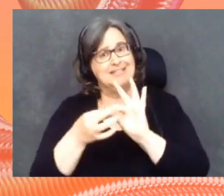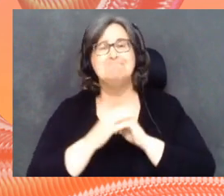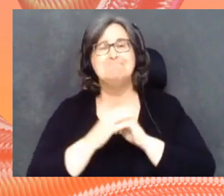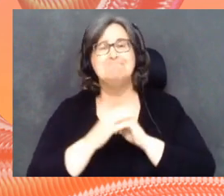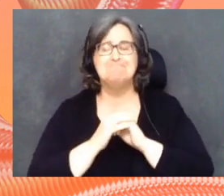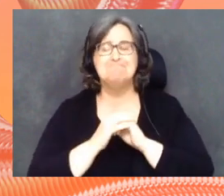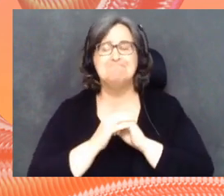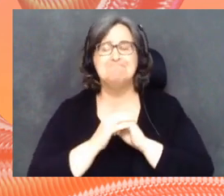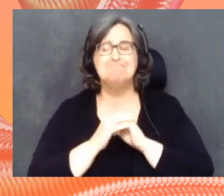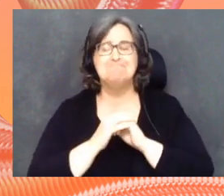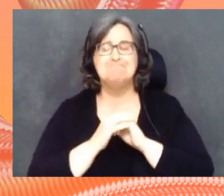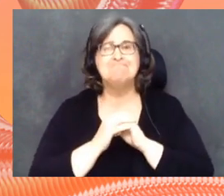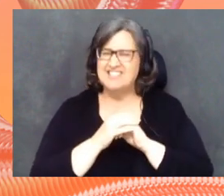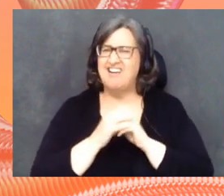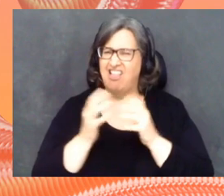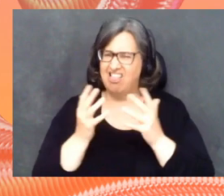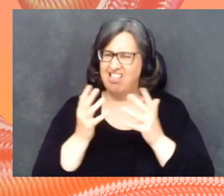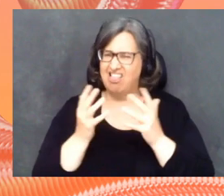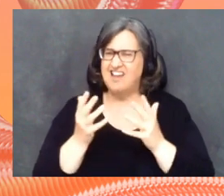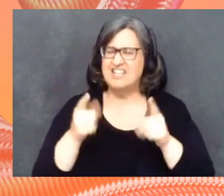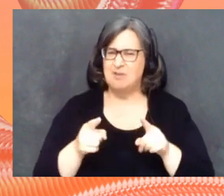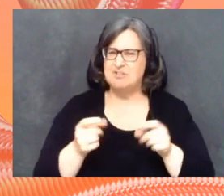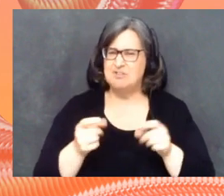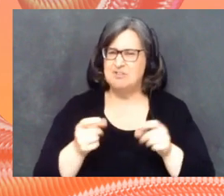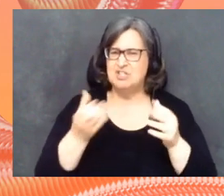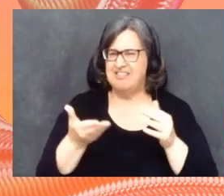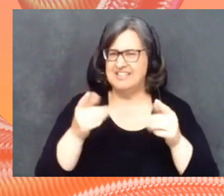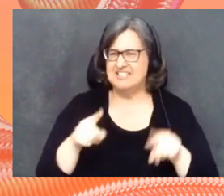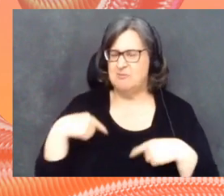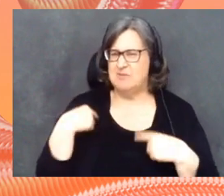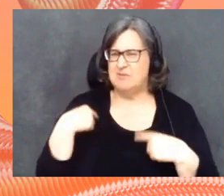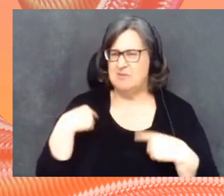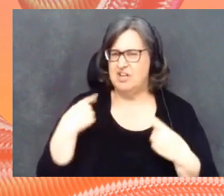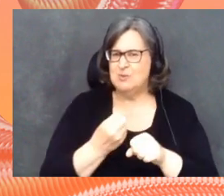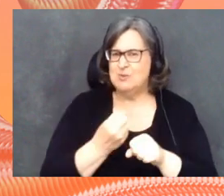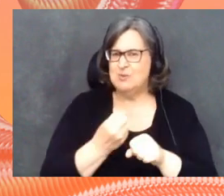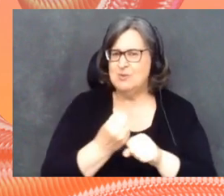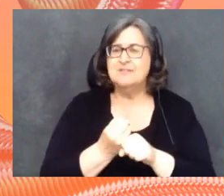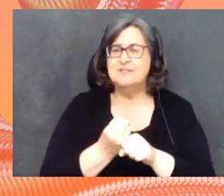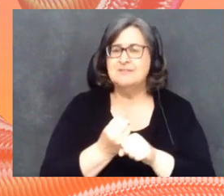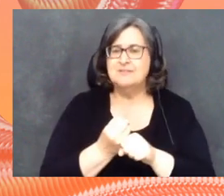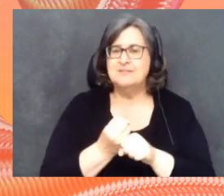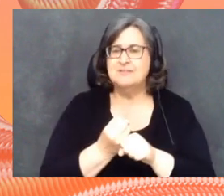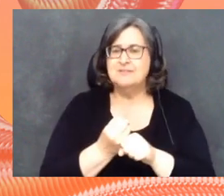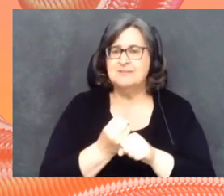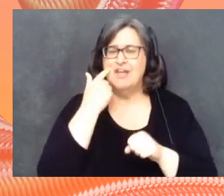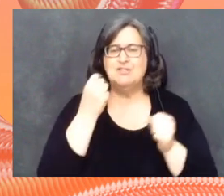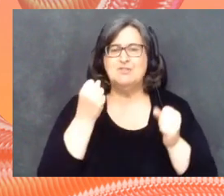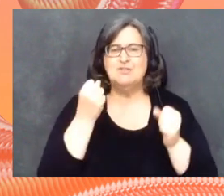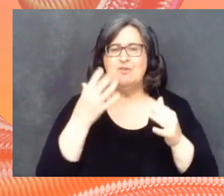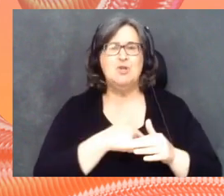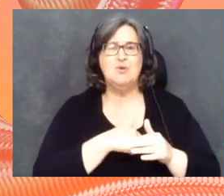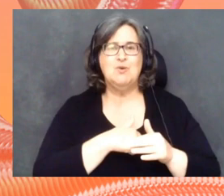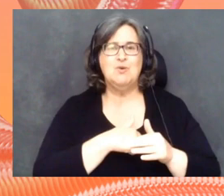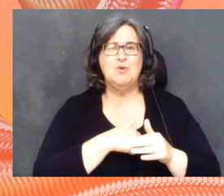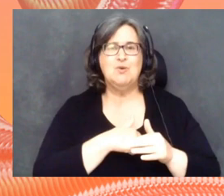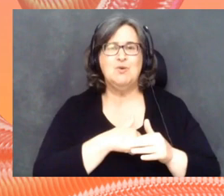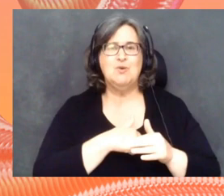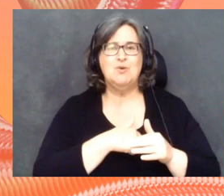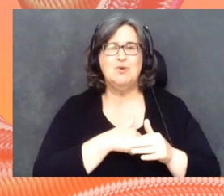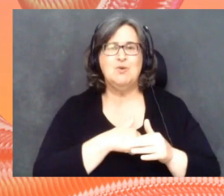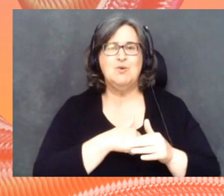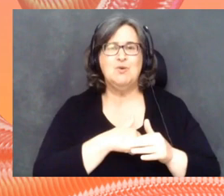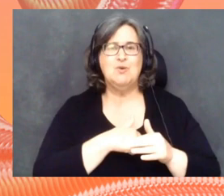Yeah, so much has happened, so much has changed in the last 2 years. And I think so many of us have also experienced that